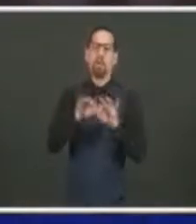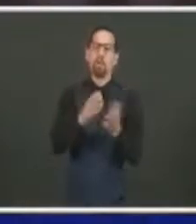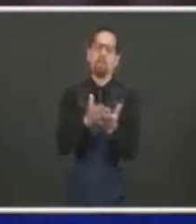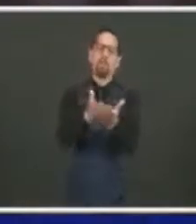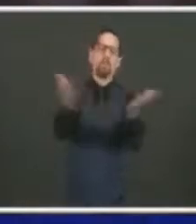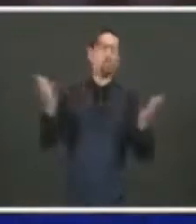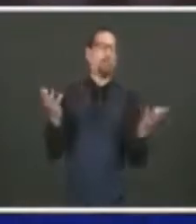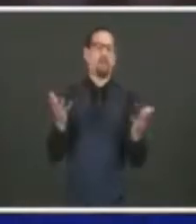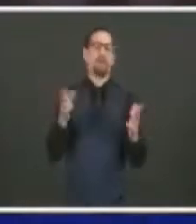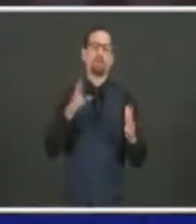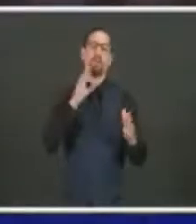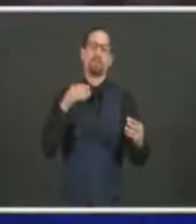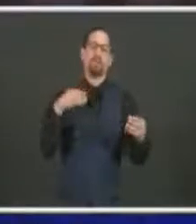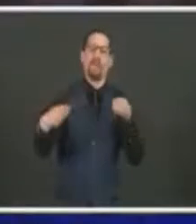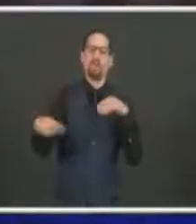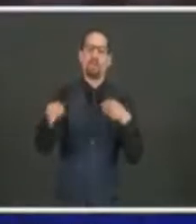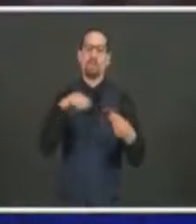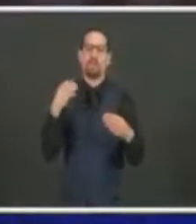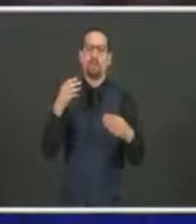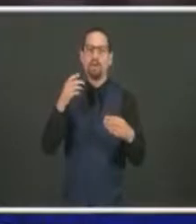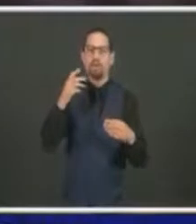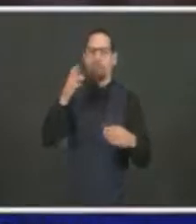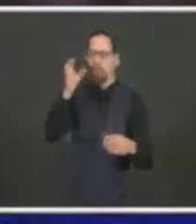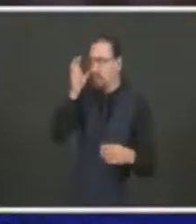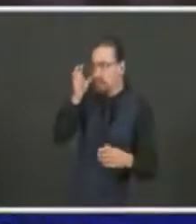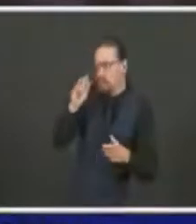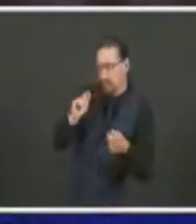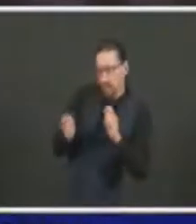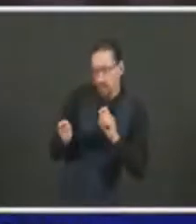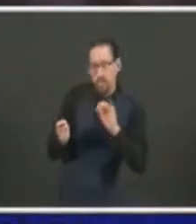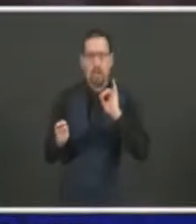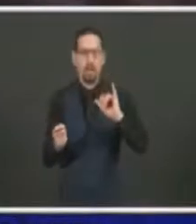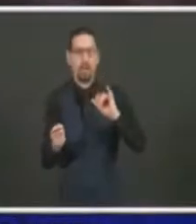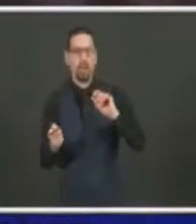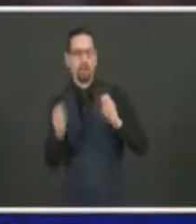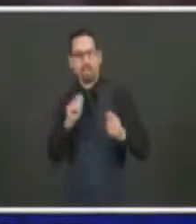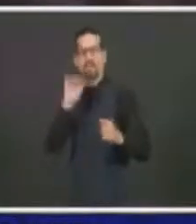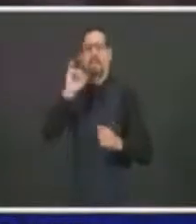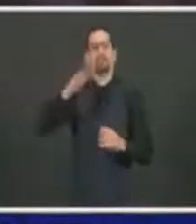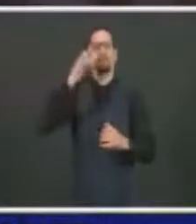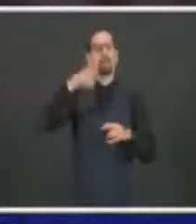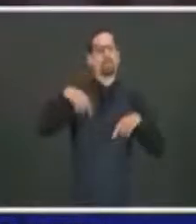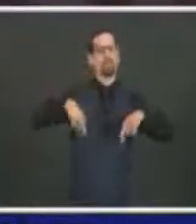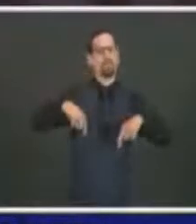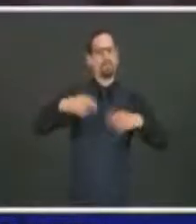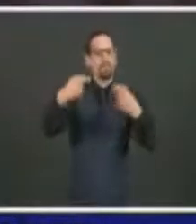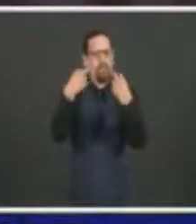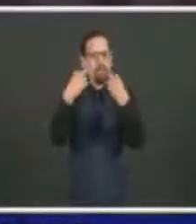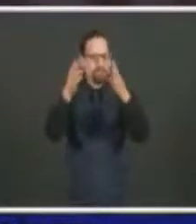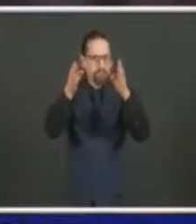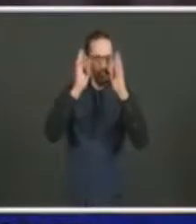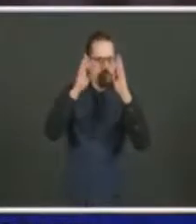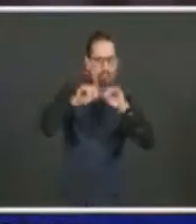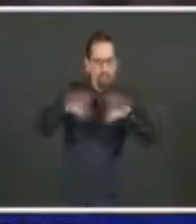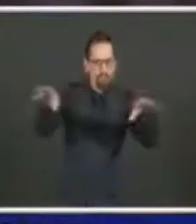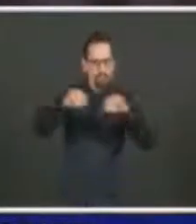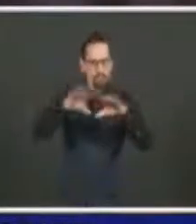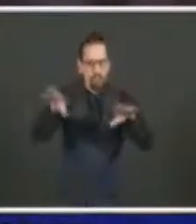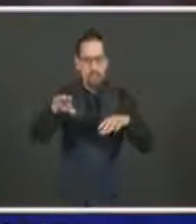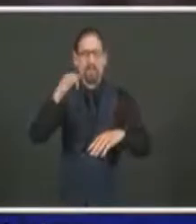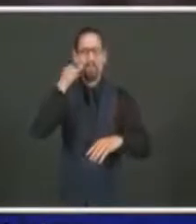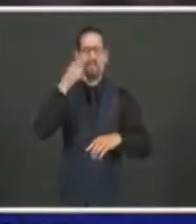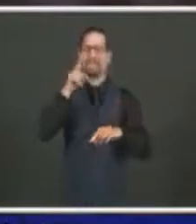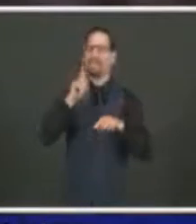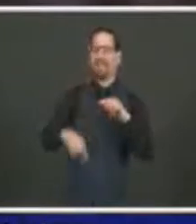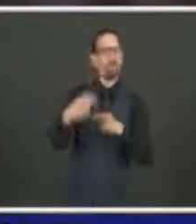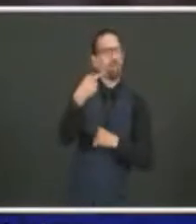Easiest way is to tune in at 1 o'clock. If you can't do that, please sign up for the emails. We want to get you the best information that we